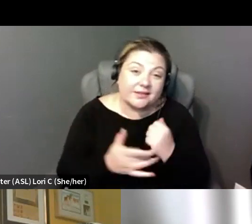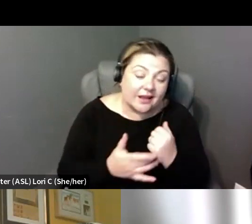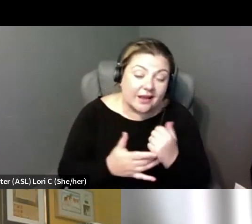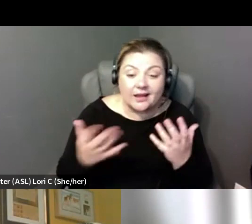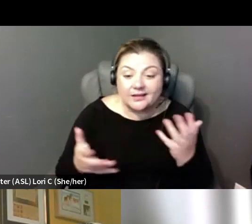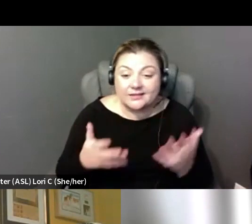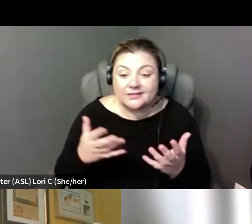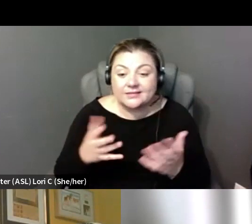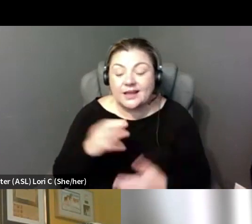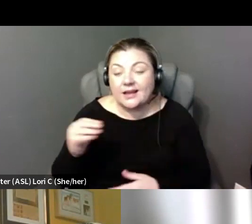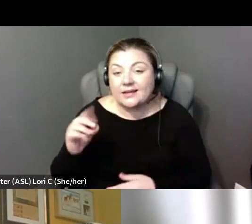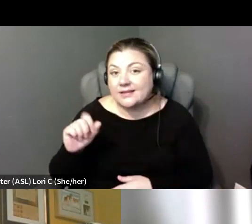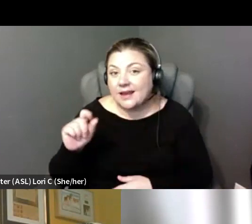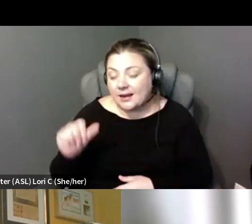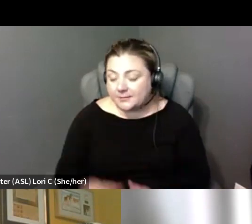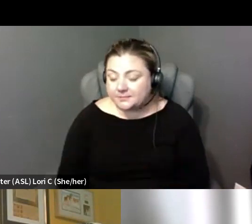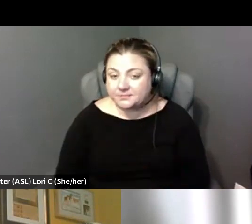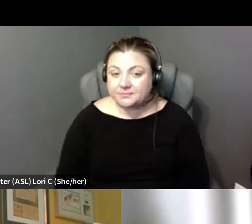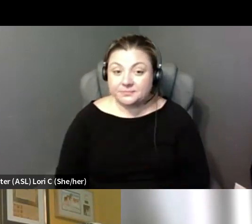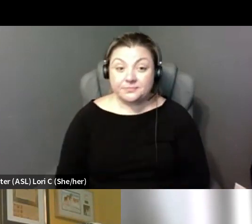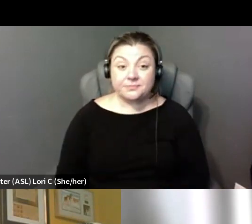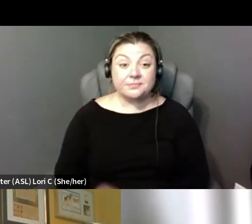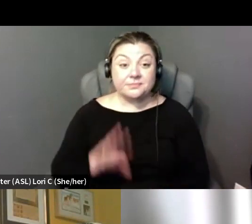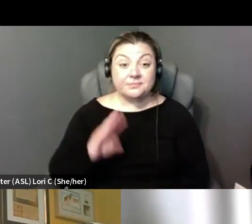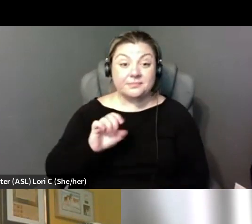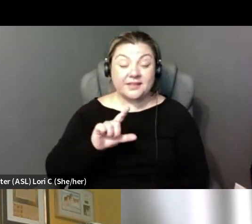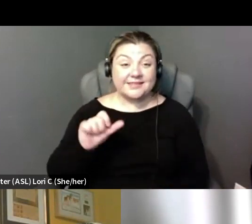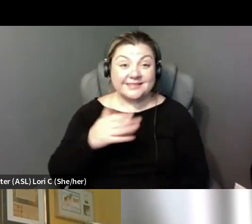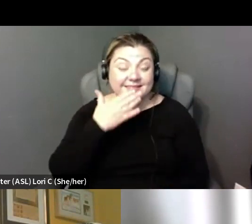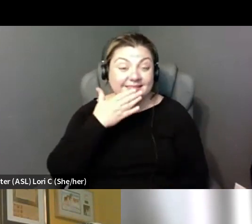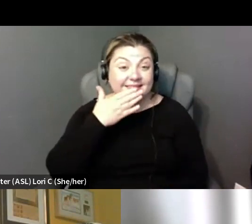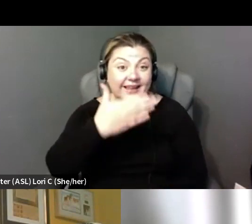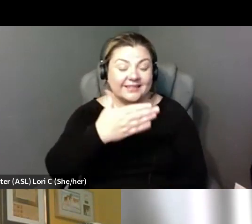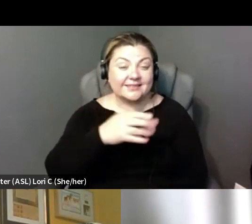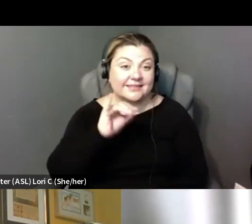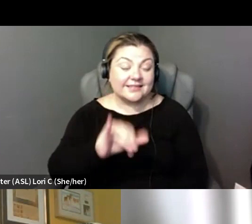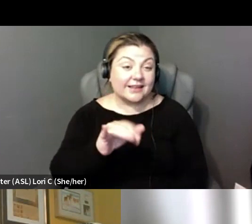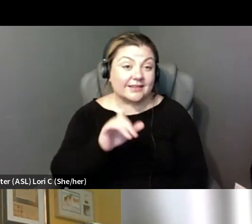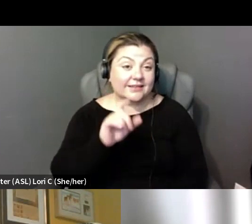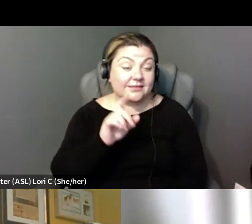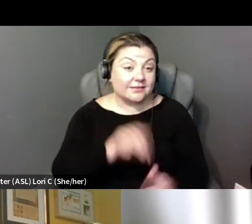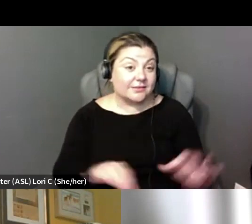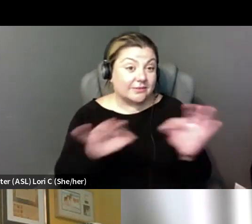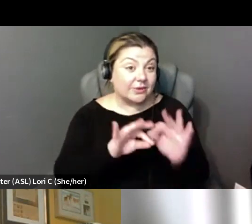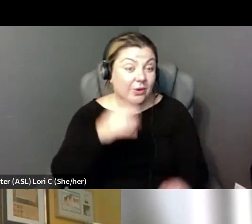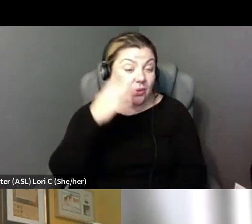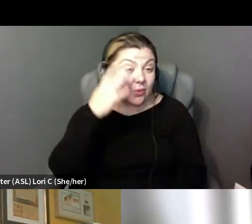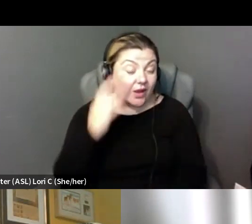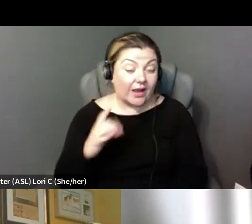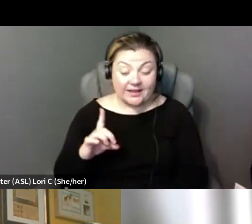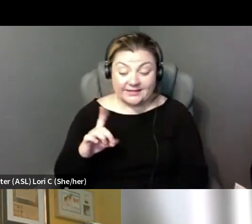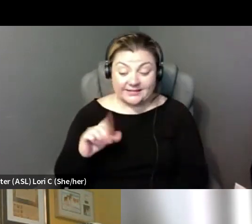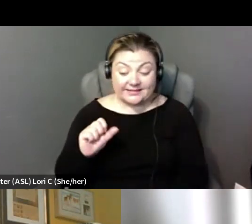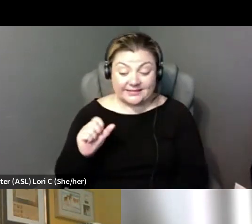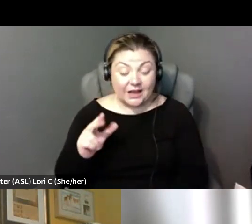Great. Well, thank you. That's something that's pretty important to Dash as well, as we have provided some small funding for legal reviews and